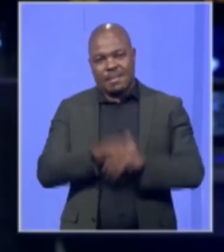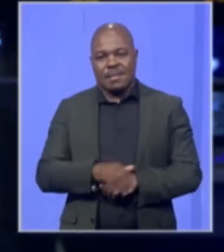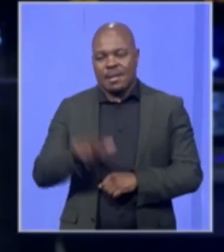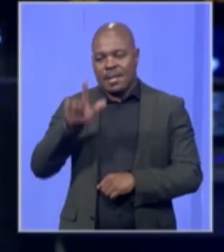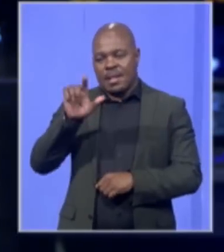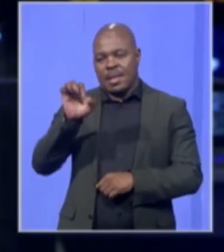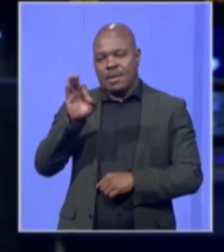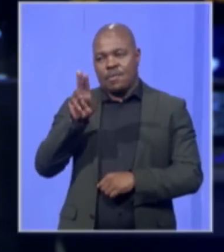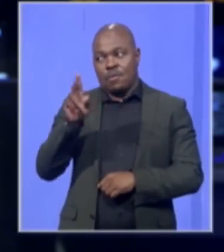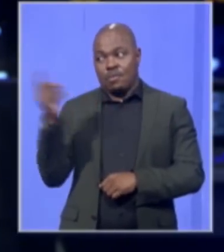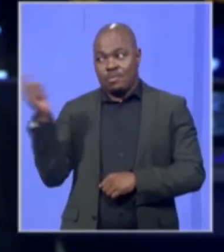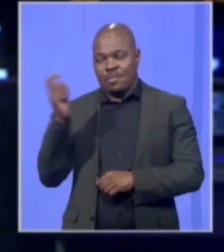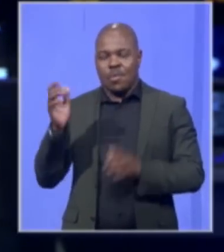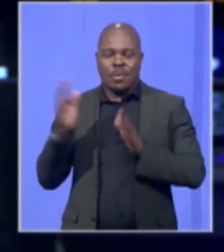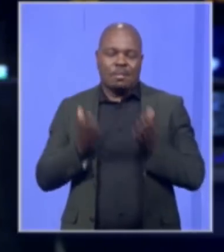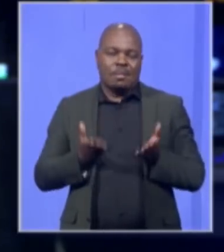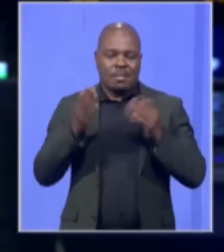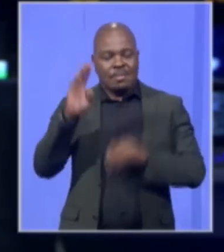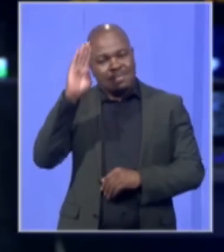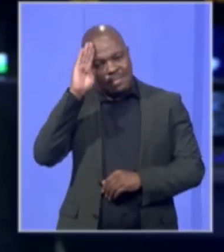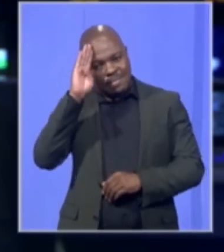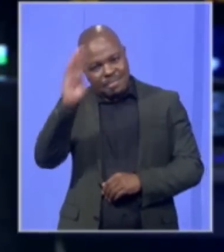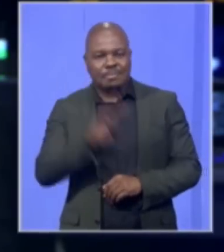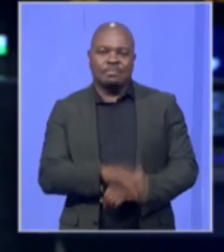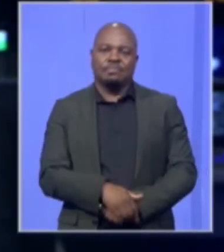wa latela ka bolipi khotso.